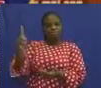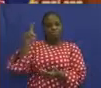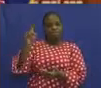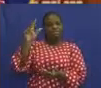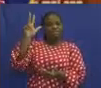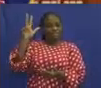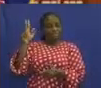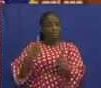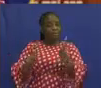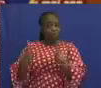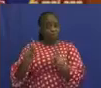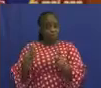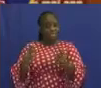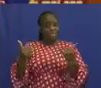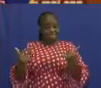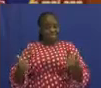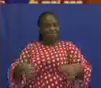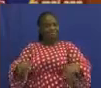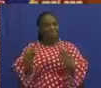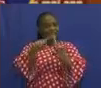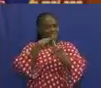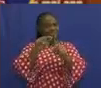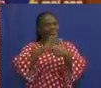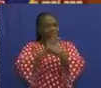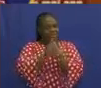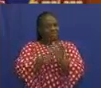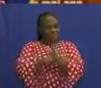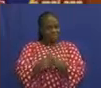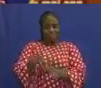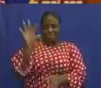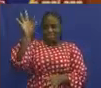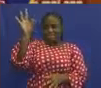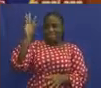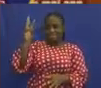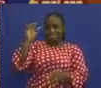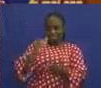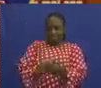102,103 persons have been infected with the virus, and